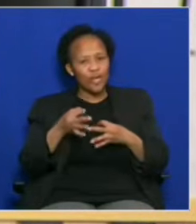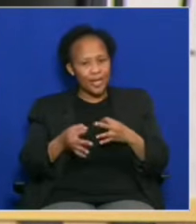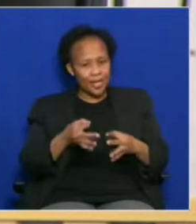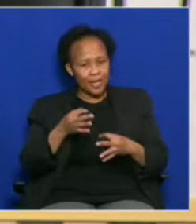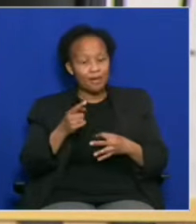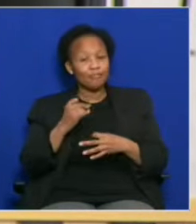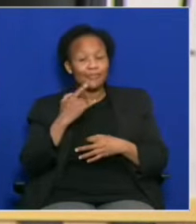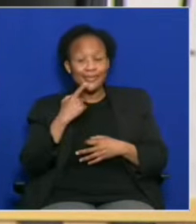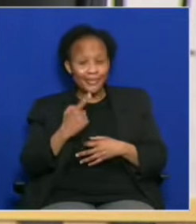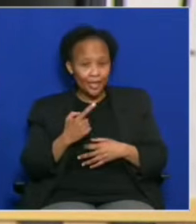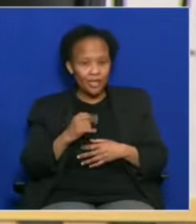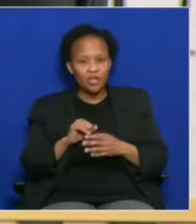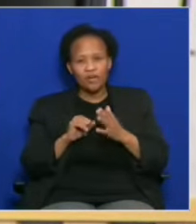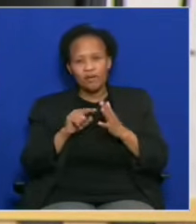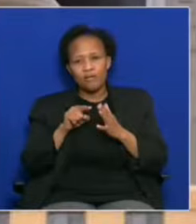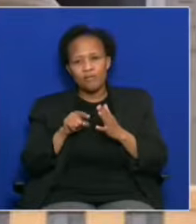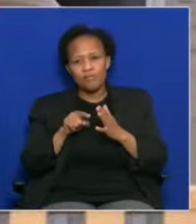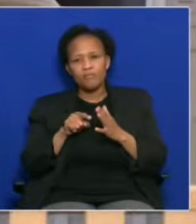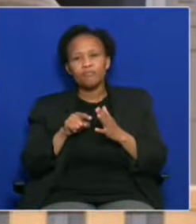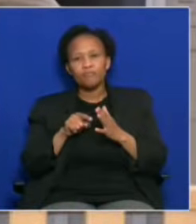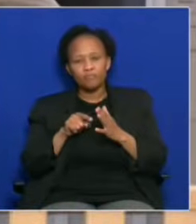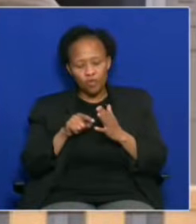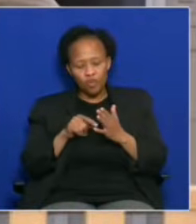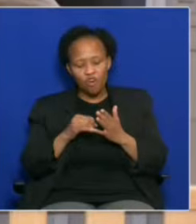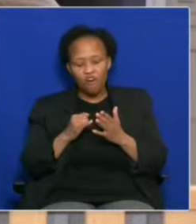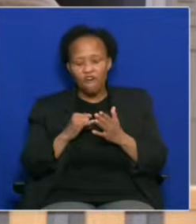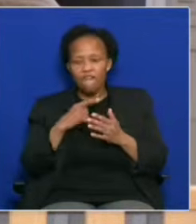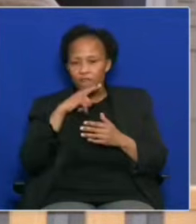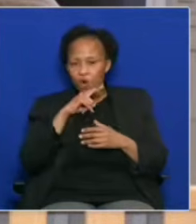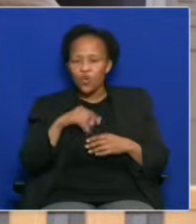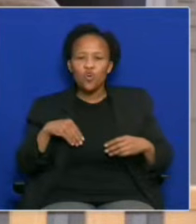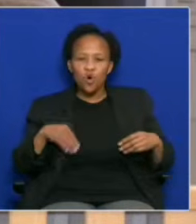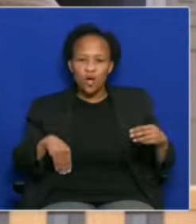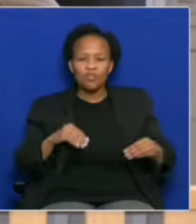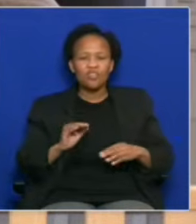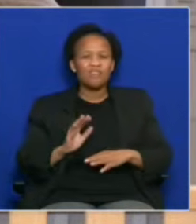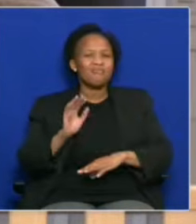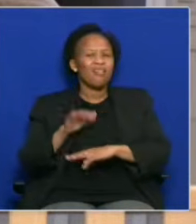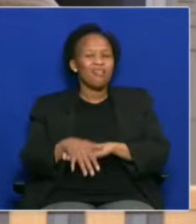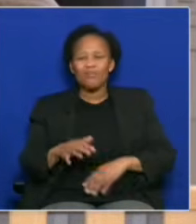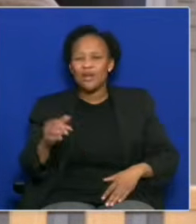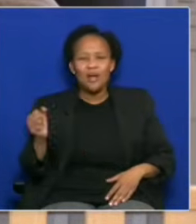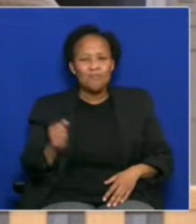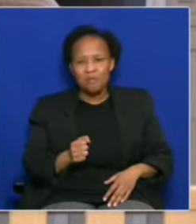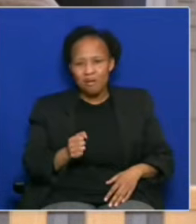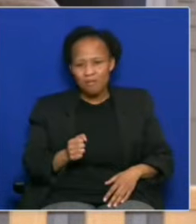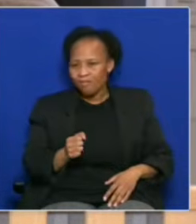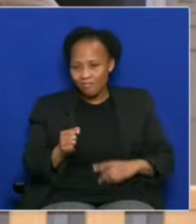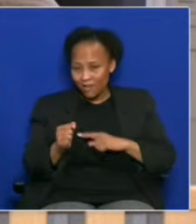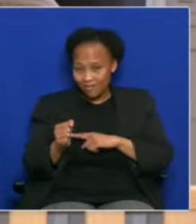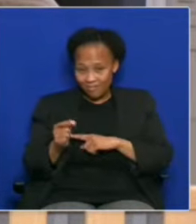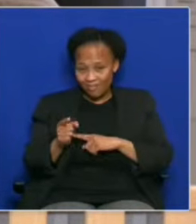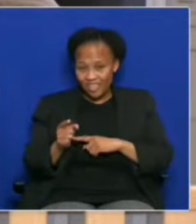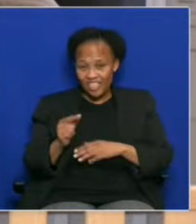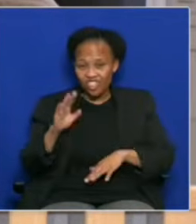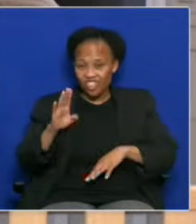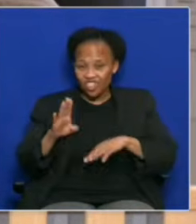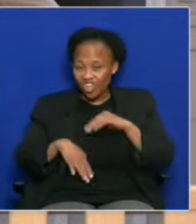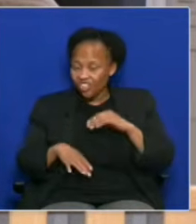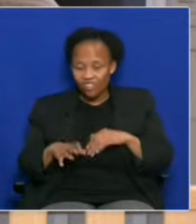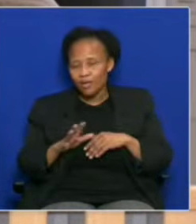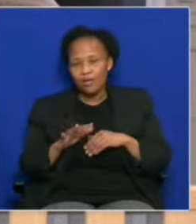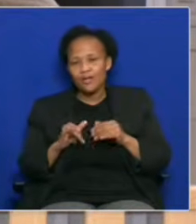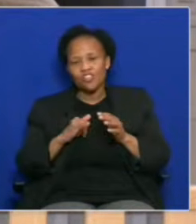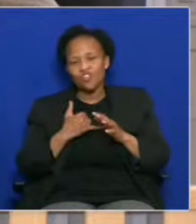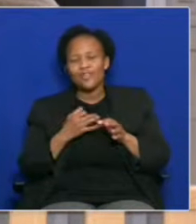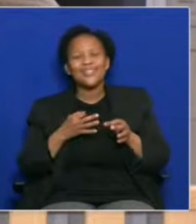and irregular appointment. But the irregular appointment is not a charge per se. It's more an explanation of the actual